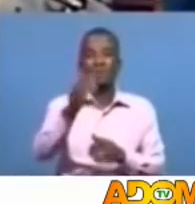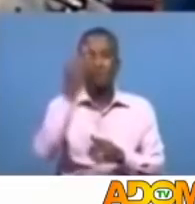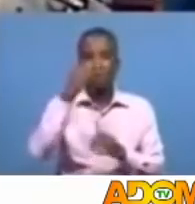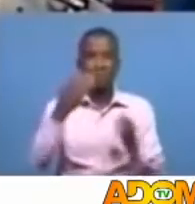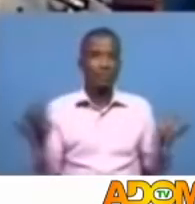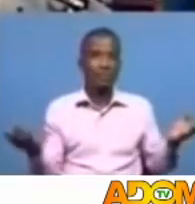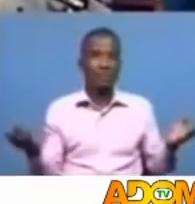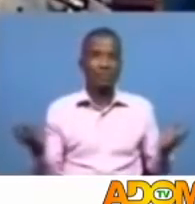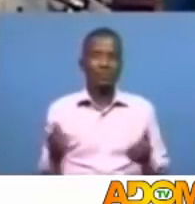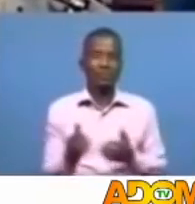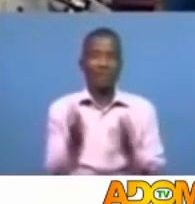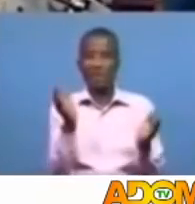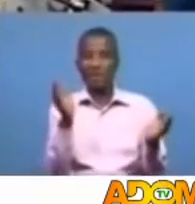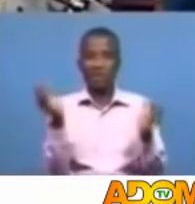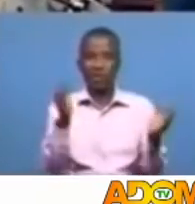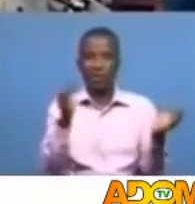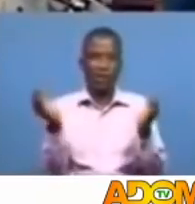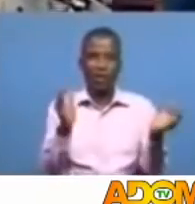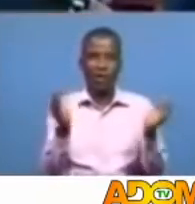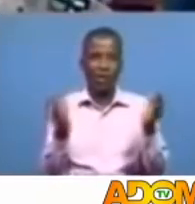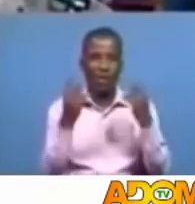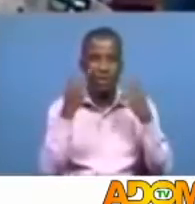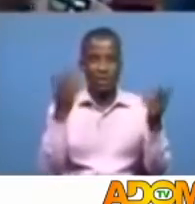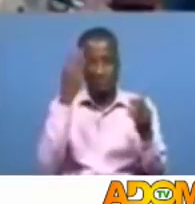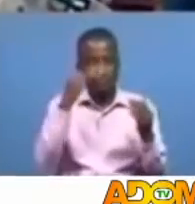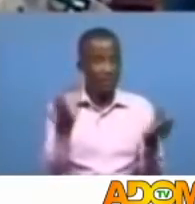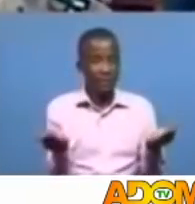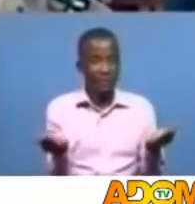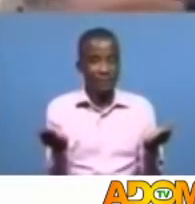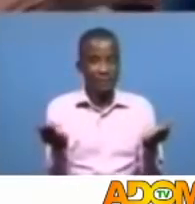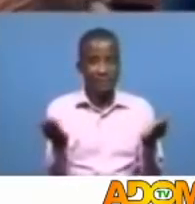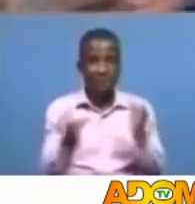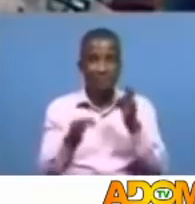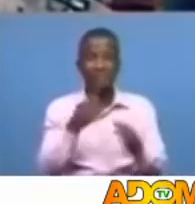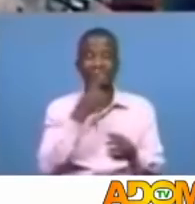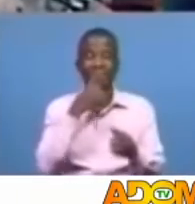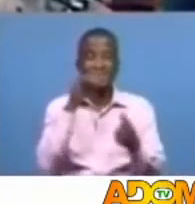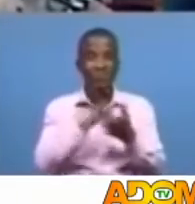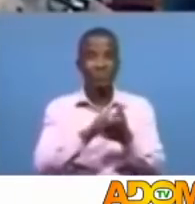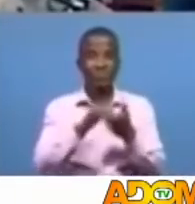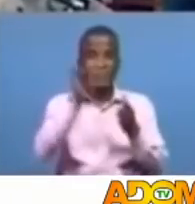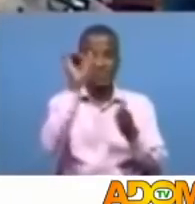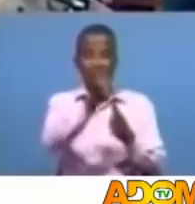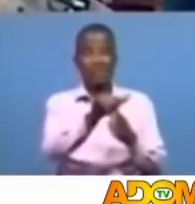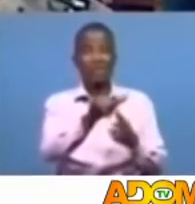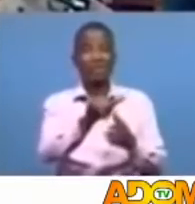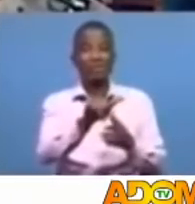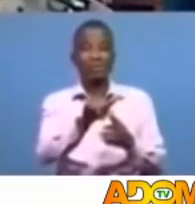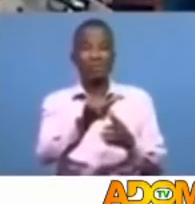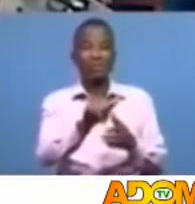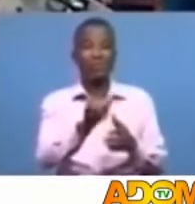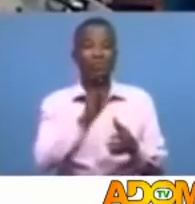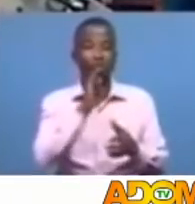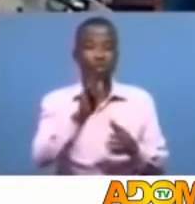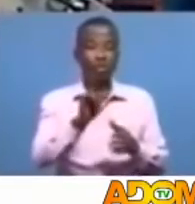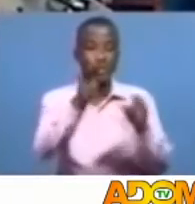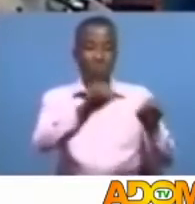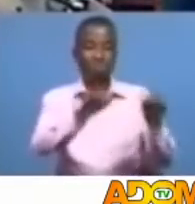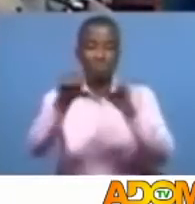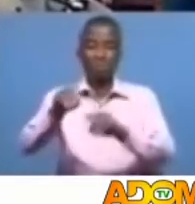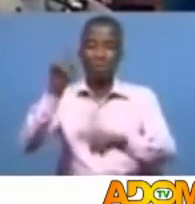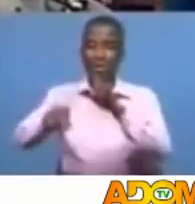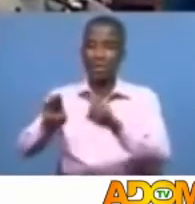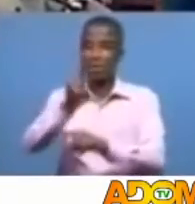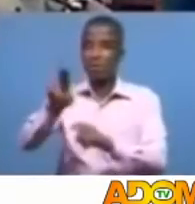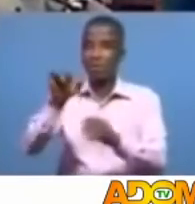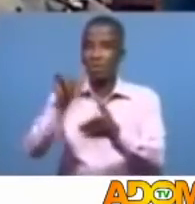made applicable. I mean, there's no running away from that. If you say this is not applicable in view of this,